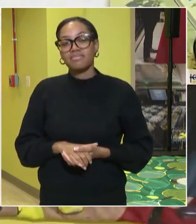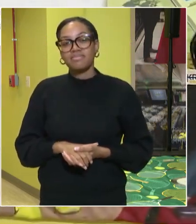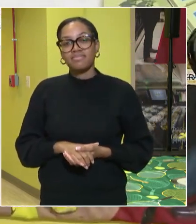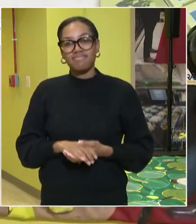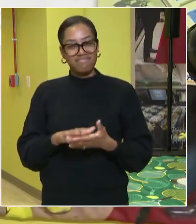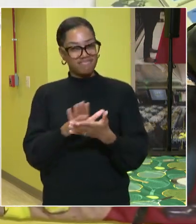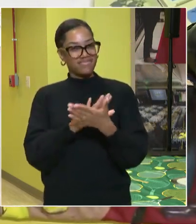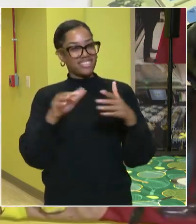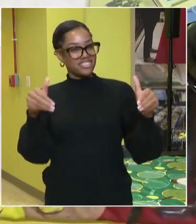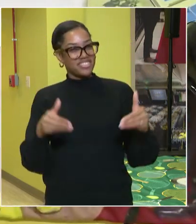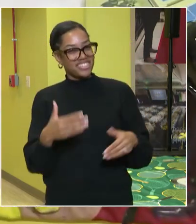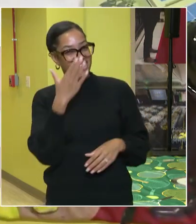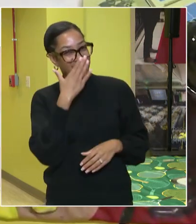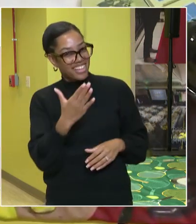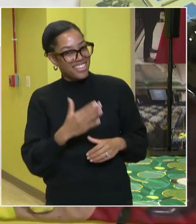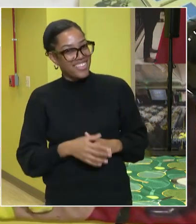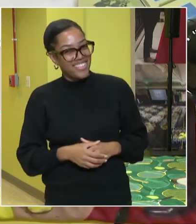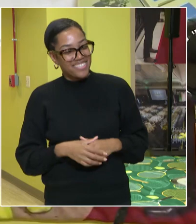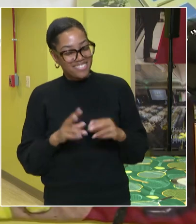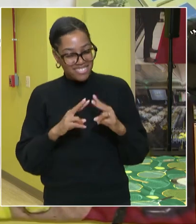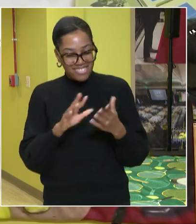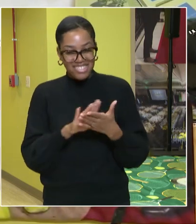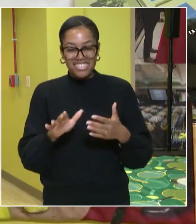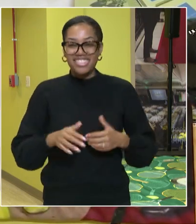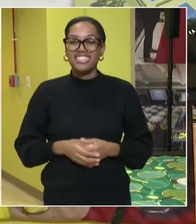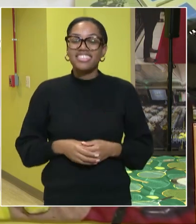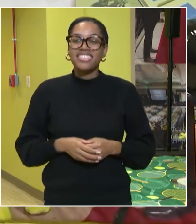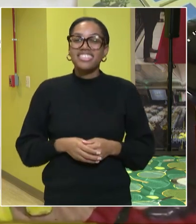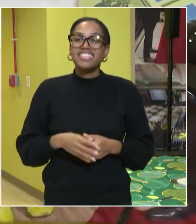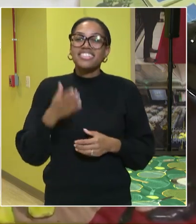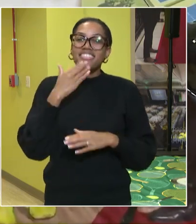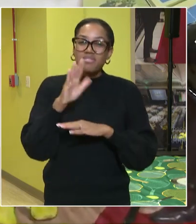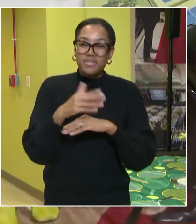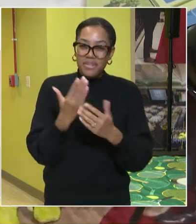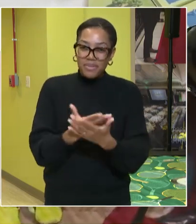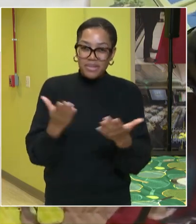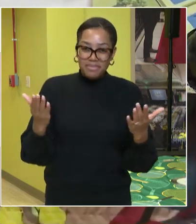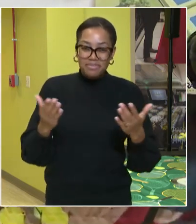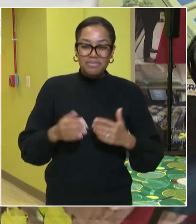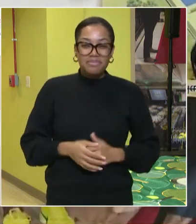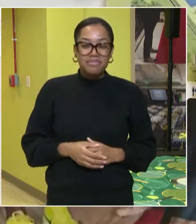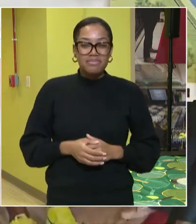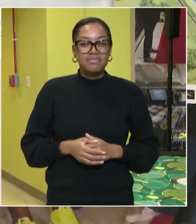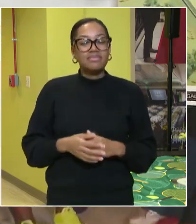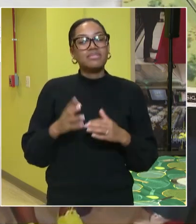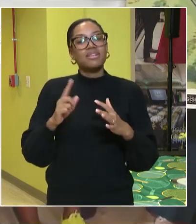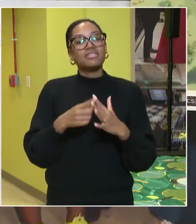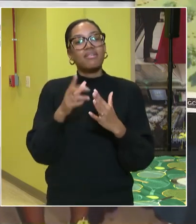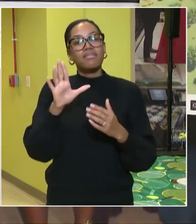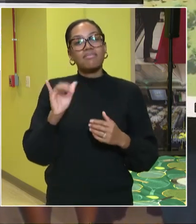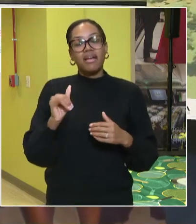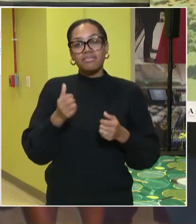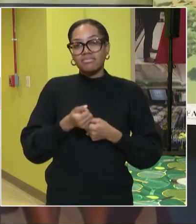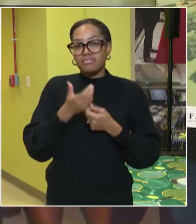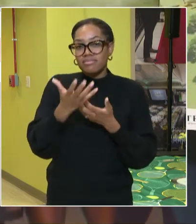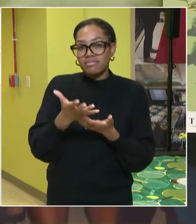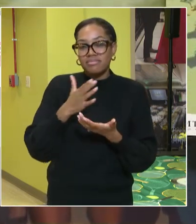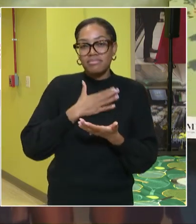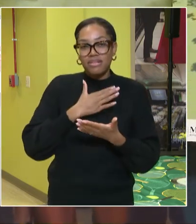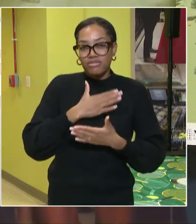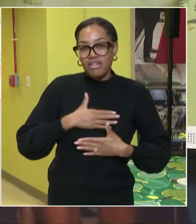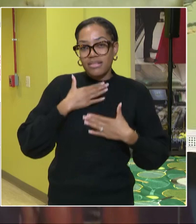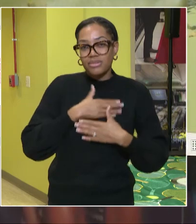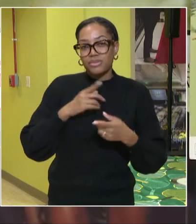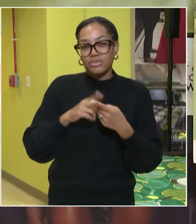Quite a nice introduction. Thank you. It's very nice. Good afternoon, everyone. I want to start by expressing my gratitude to